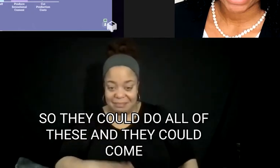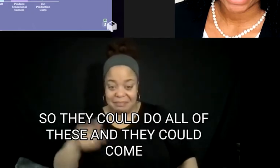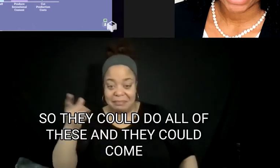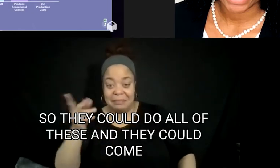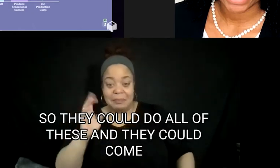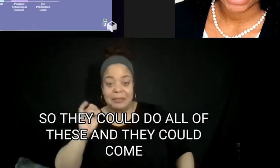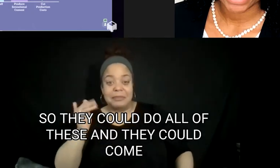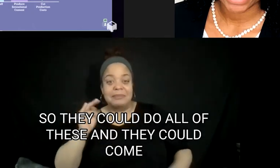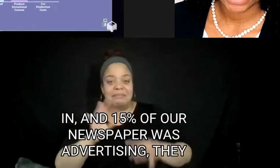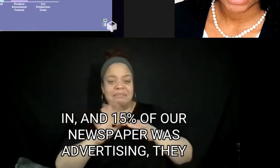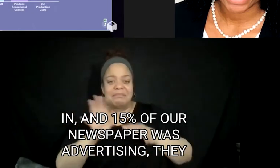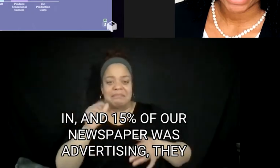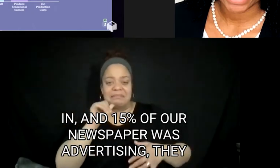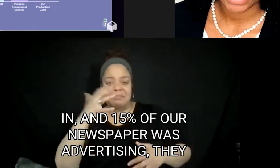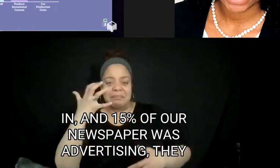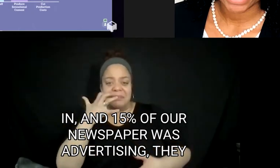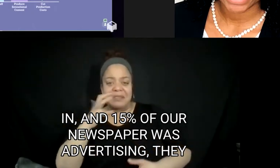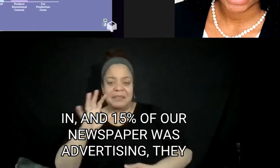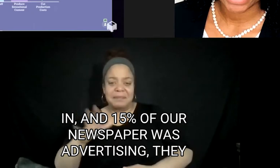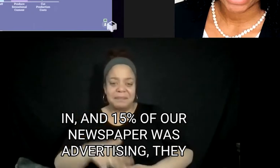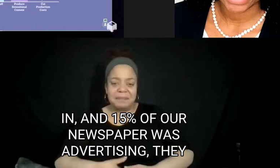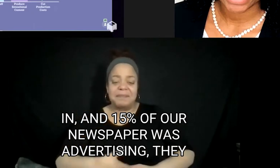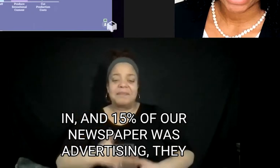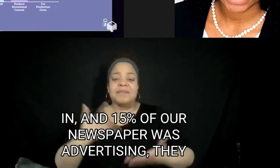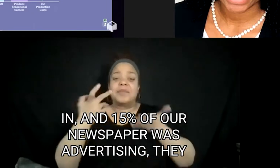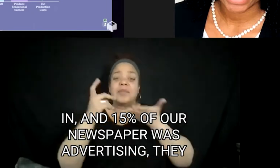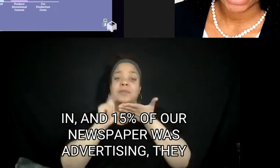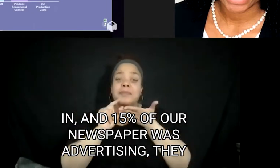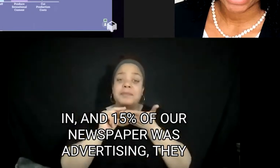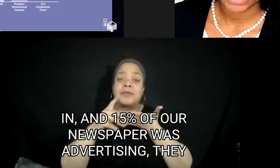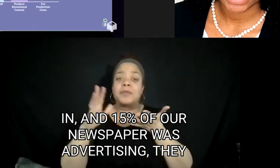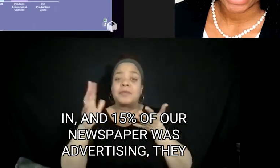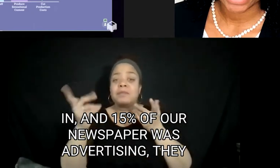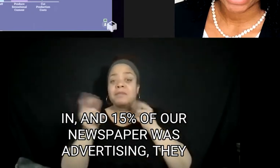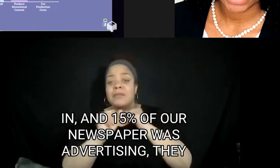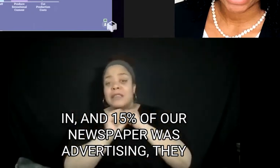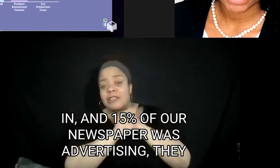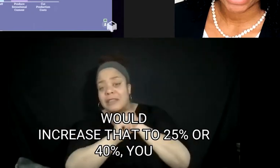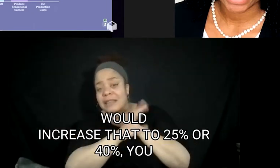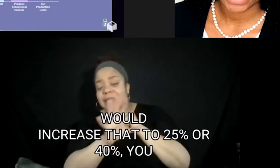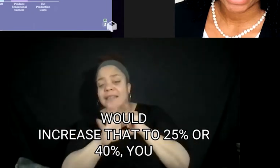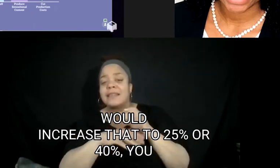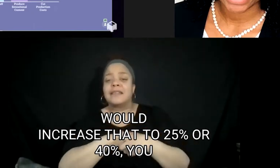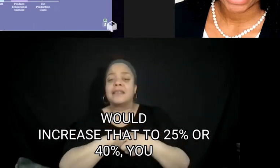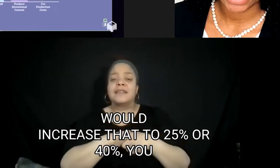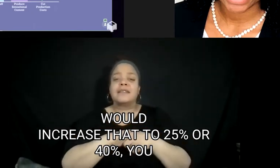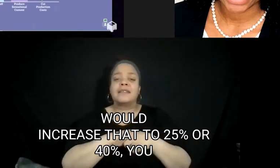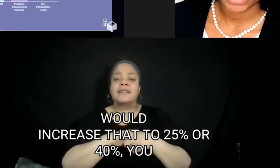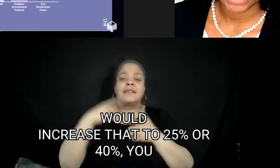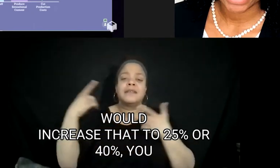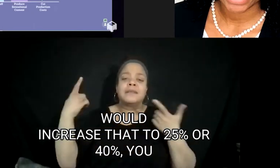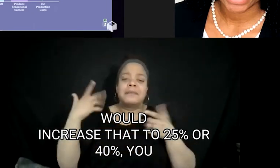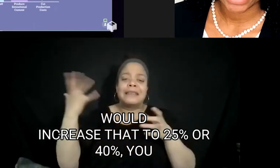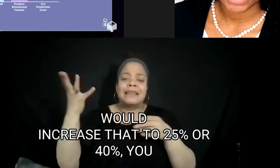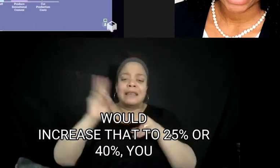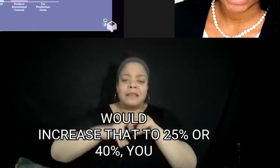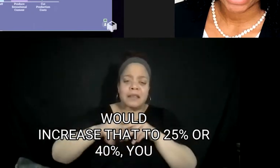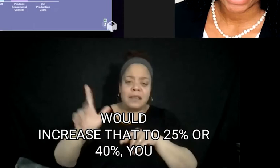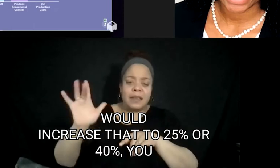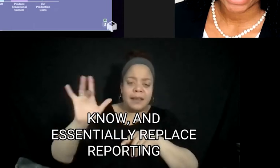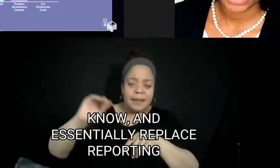to 25% or 40%, you know, and essentially replace reporting and journalism with more